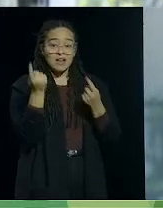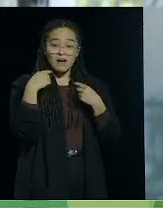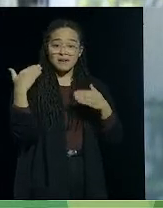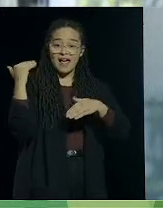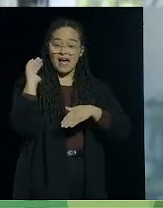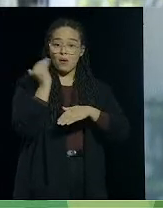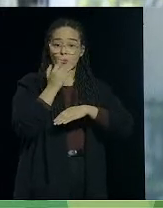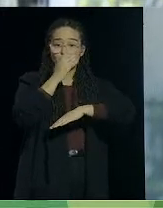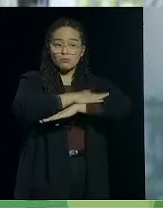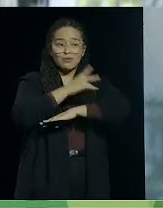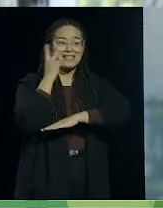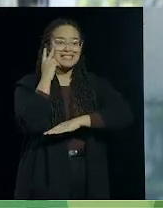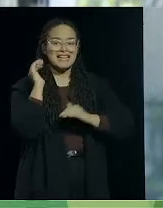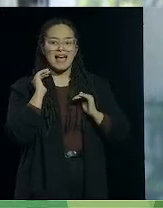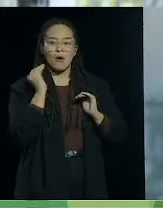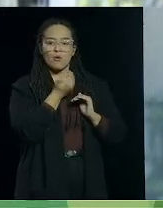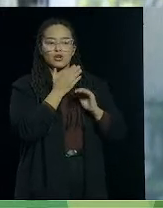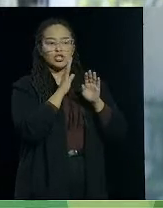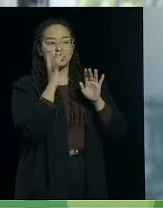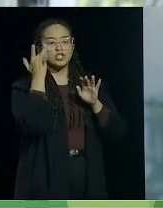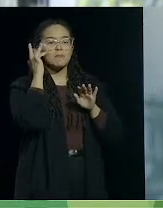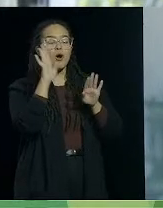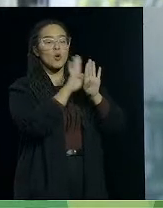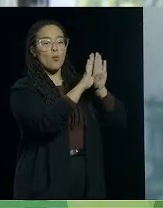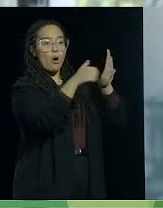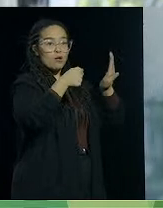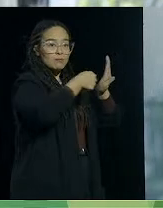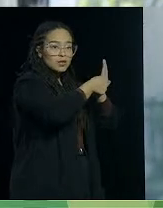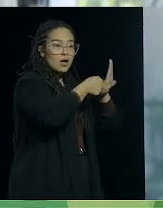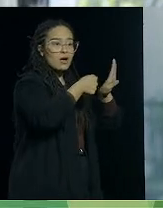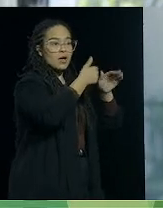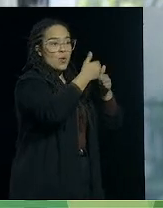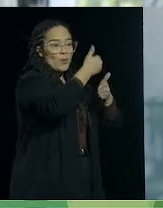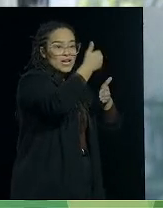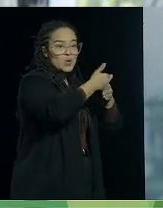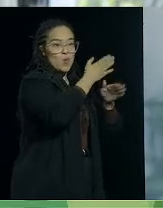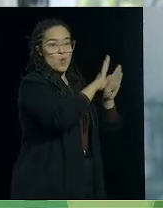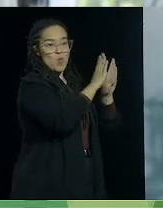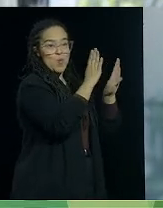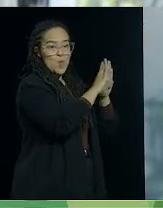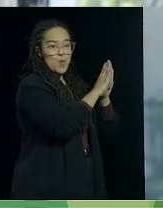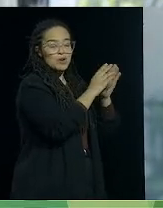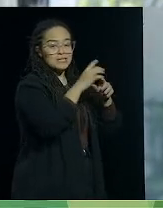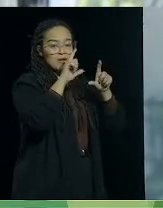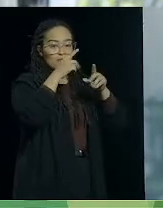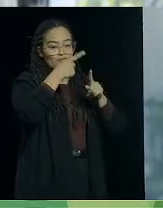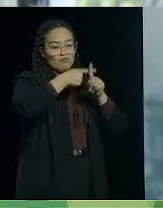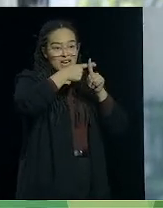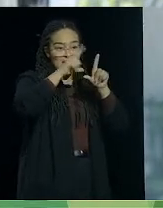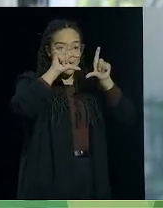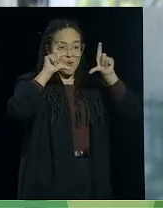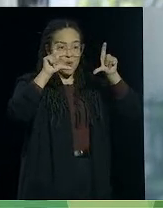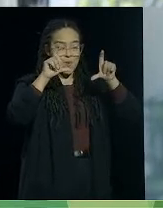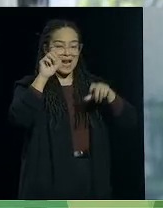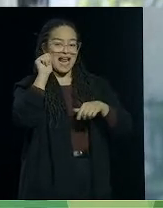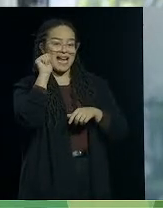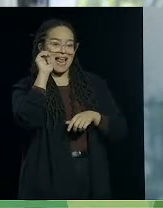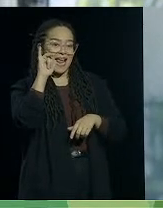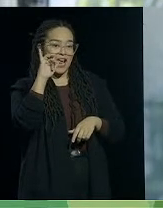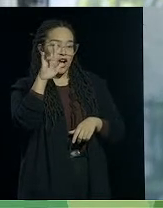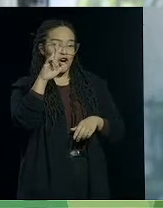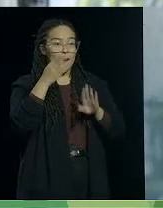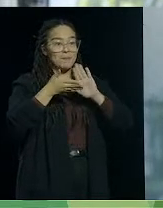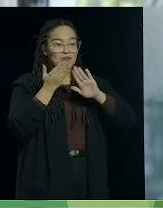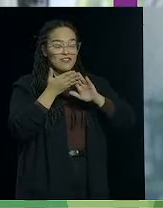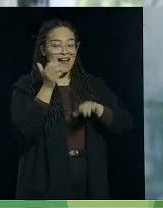our door and window contact, our radiator thermostat, an air purifier, and an air conditioning